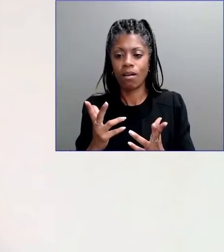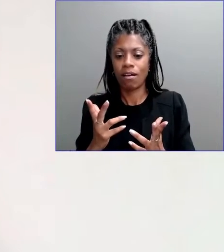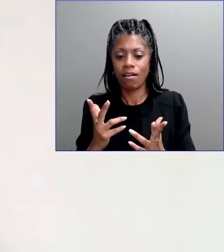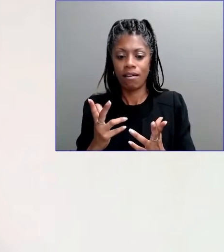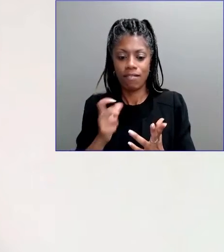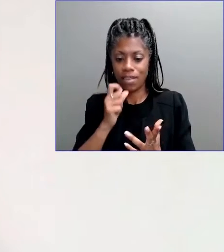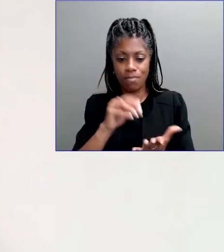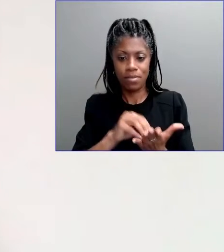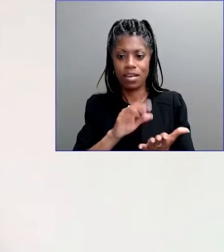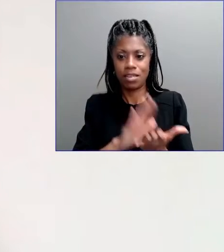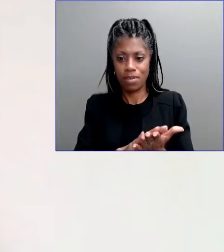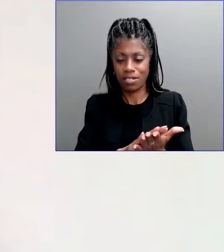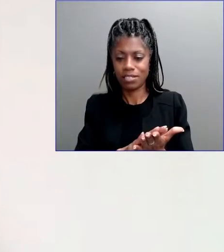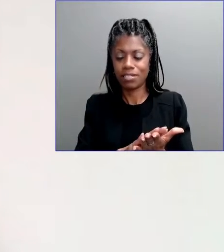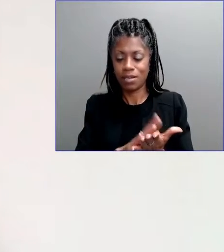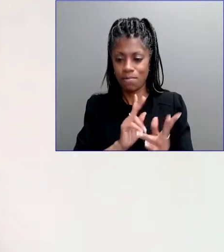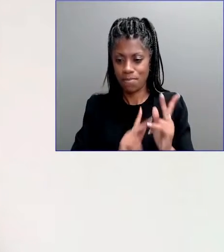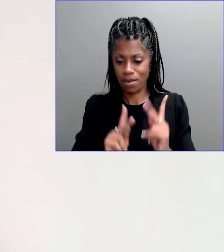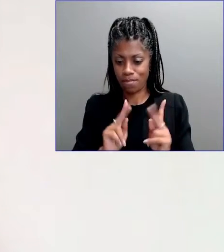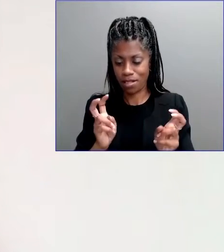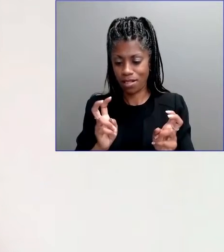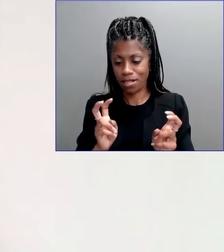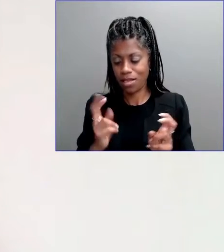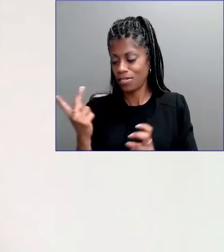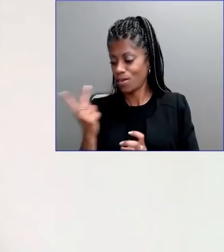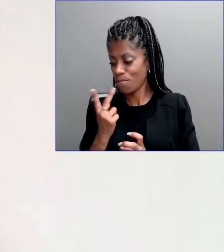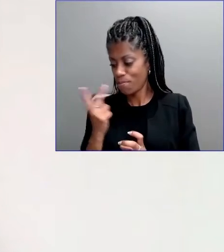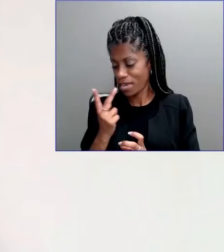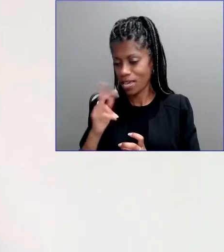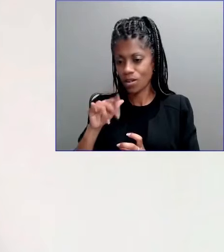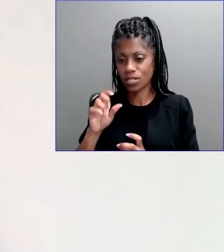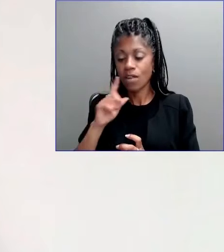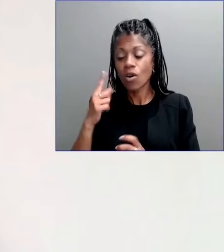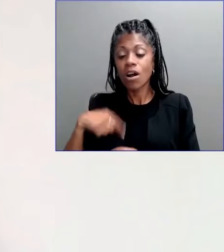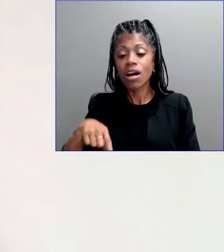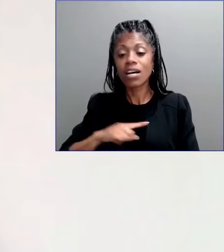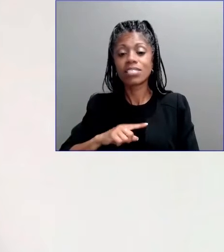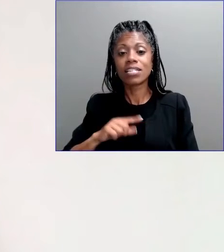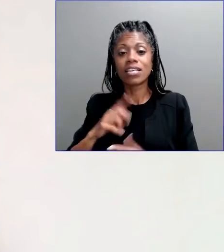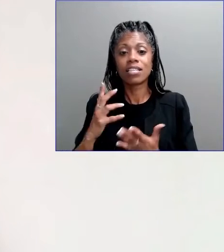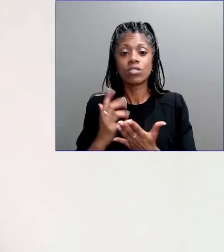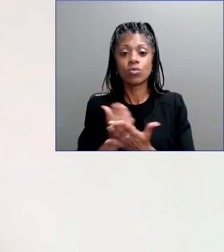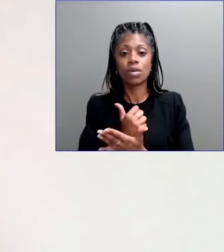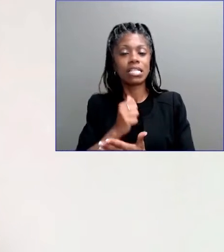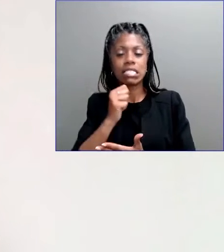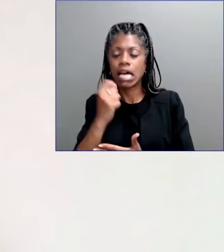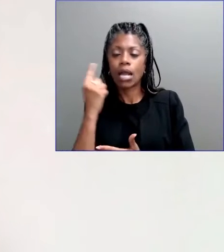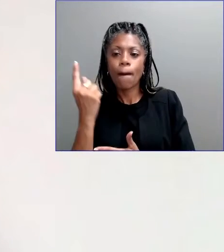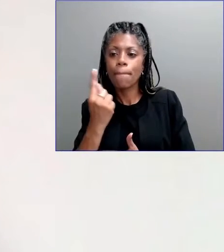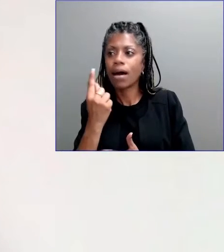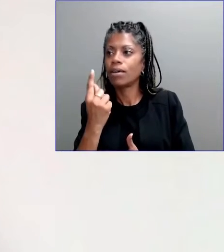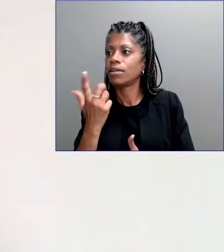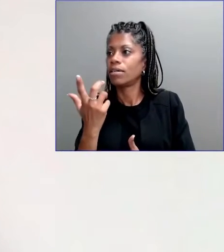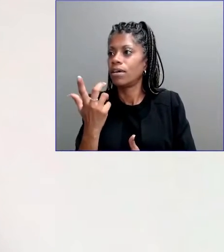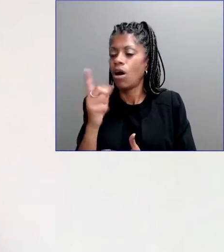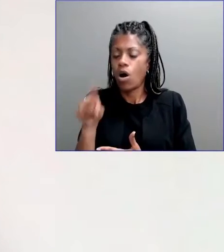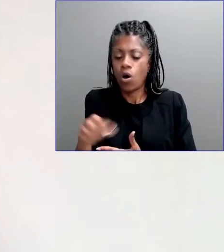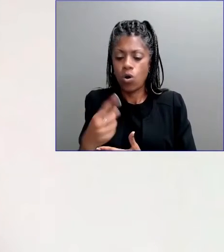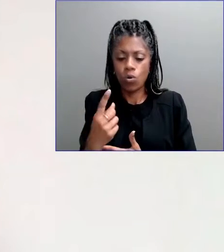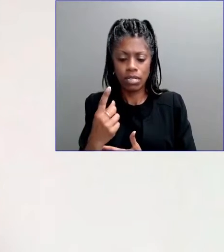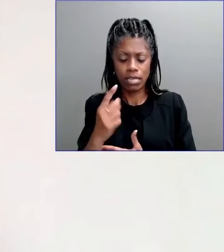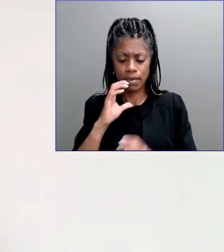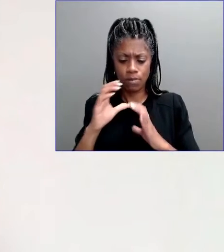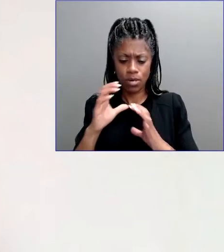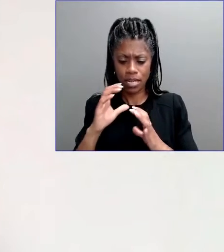and José, are giving the keynote this year. For us, this win is not just about executing a communications campaign with